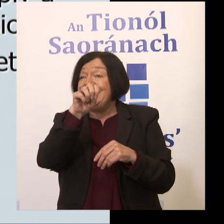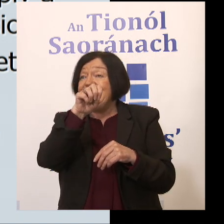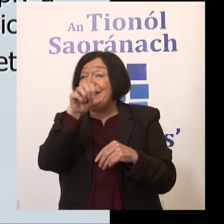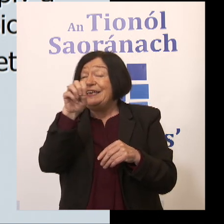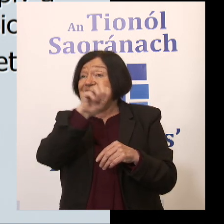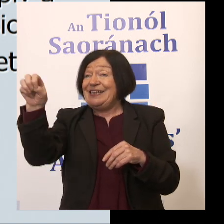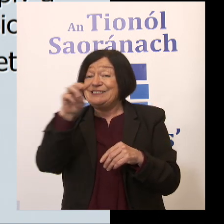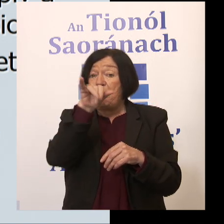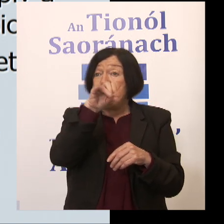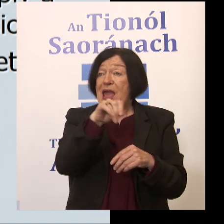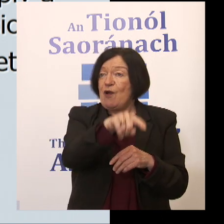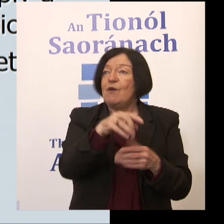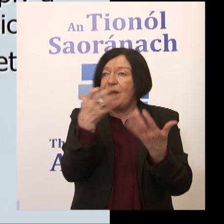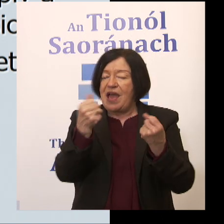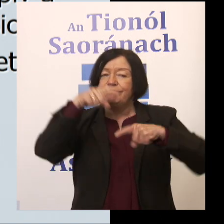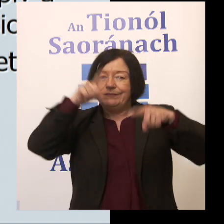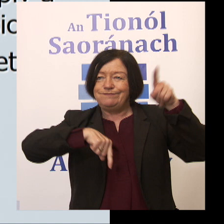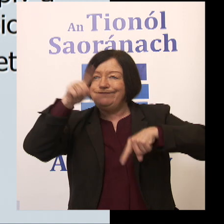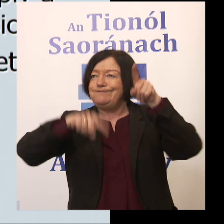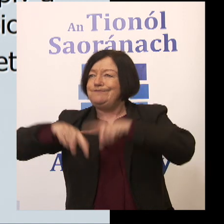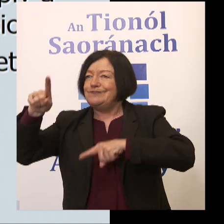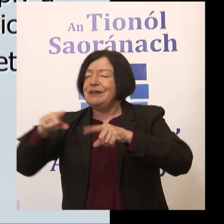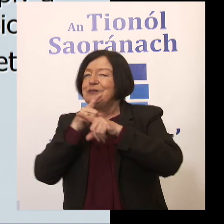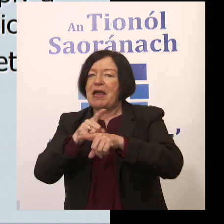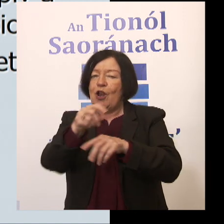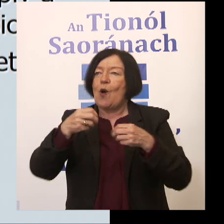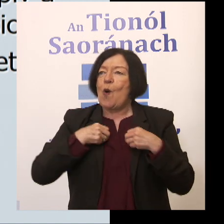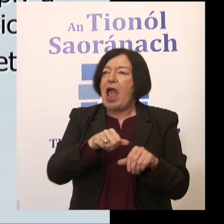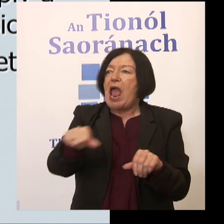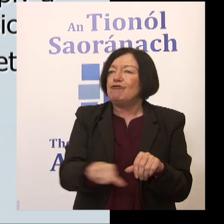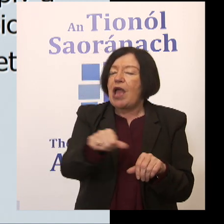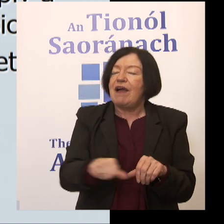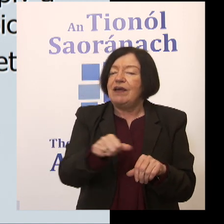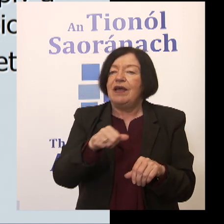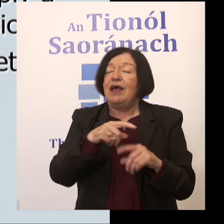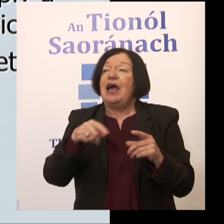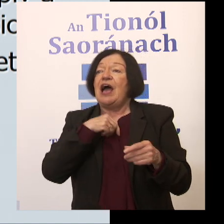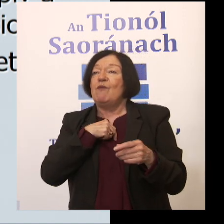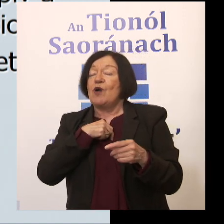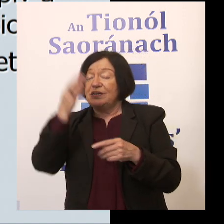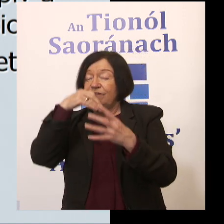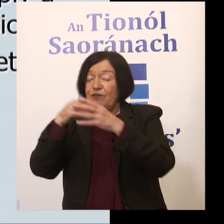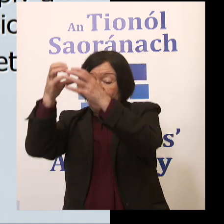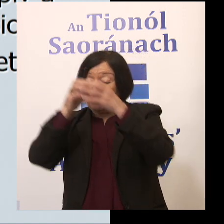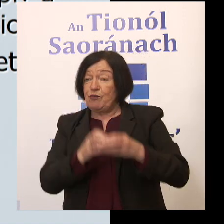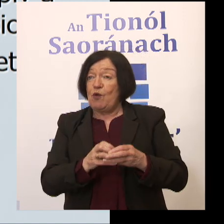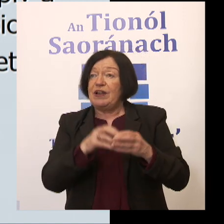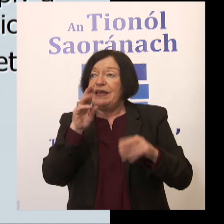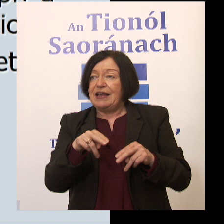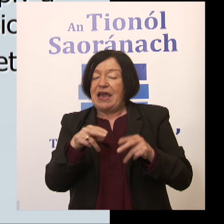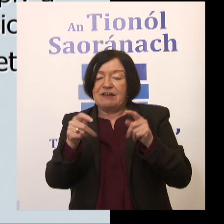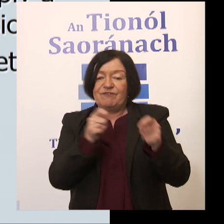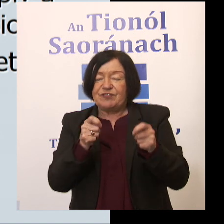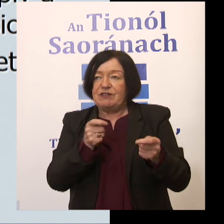Right? So we do have diversity in terms of local areas, and I suppose more devolved approaches can facilitate